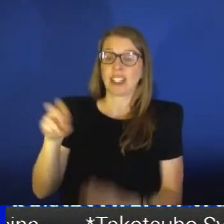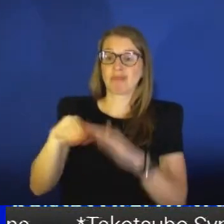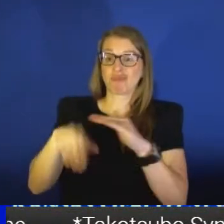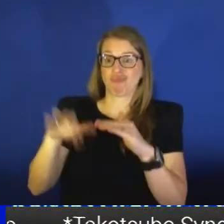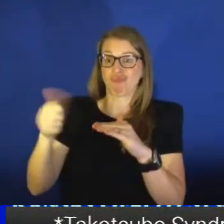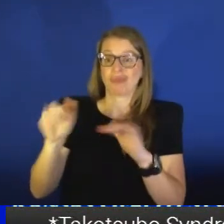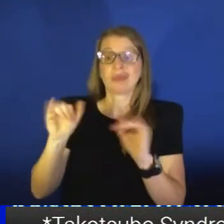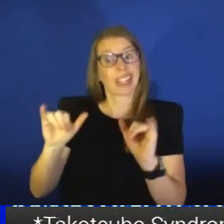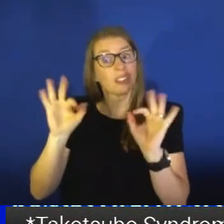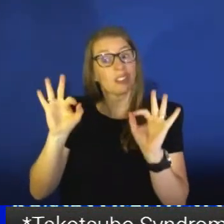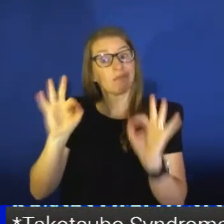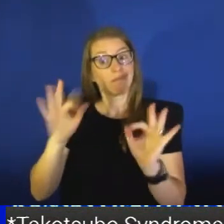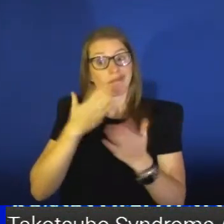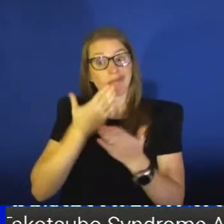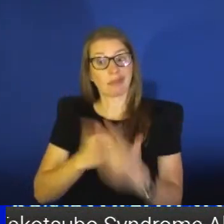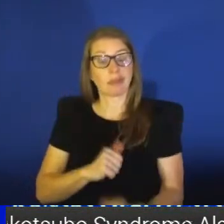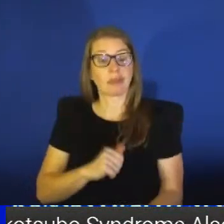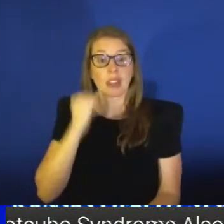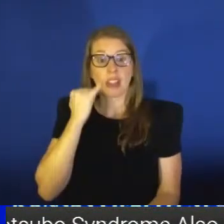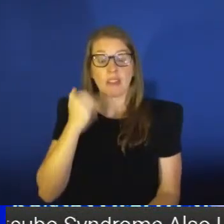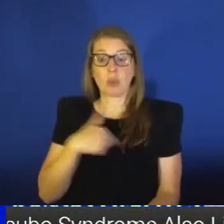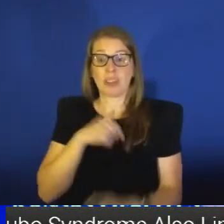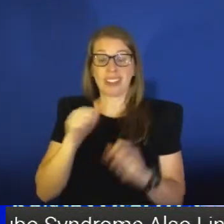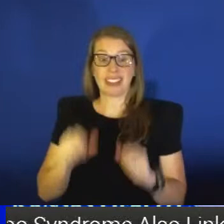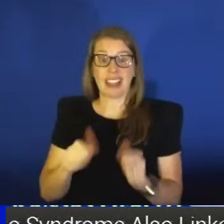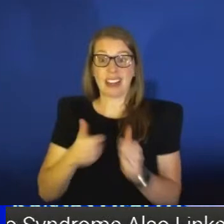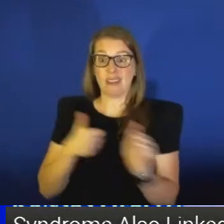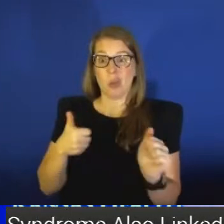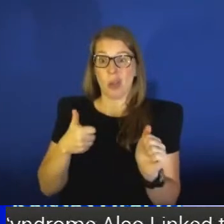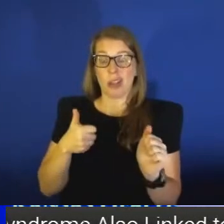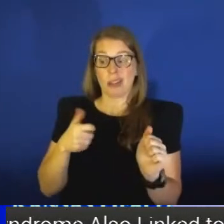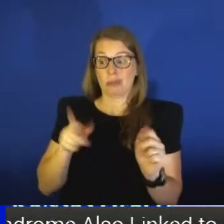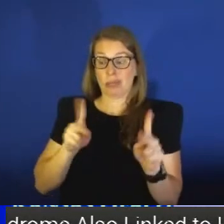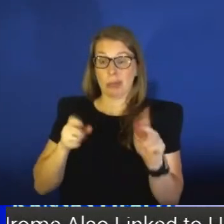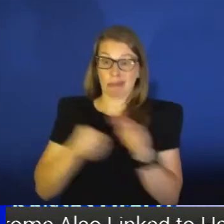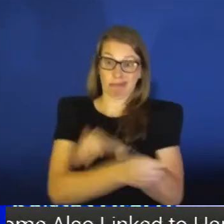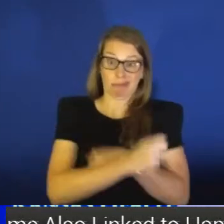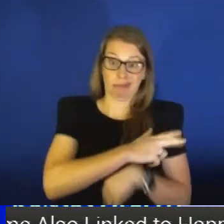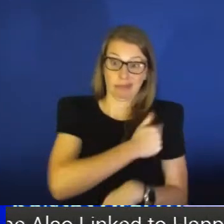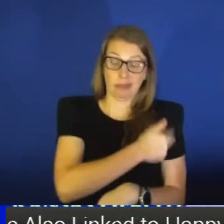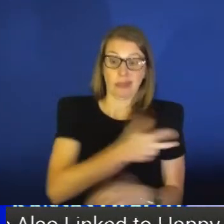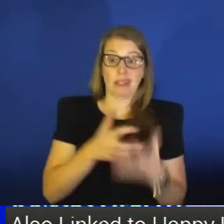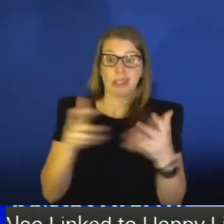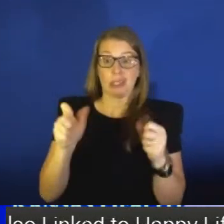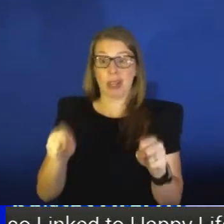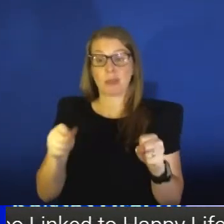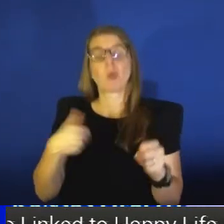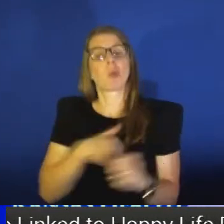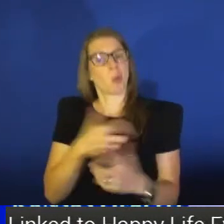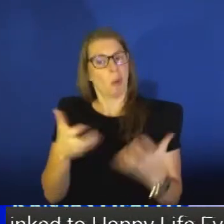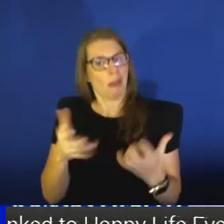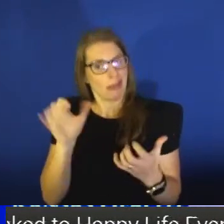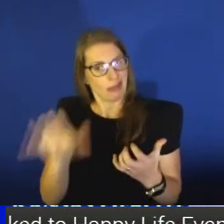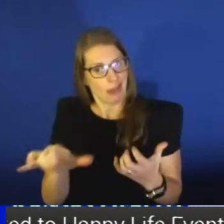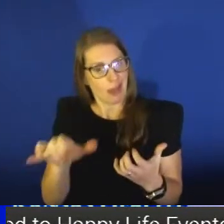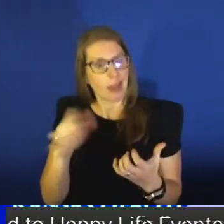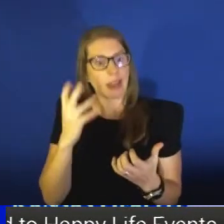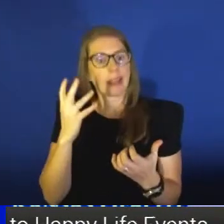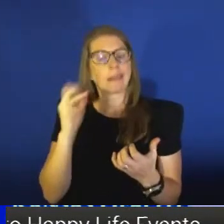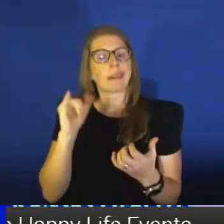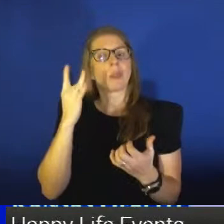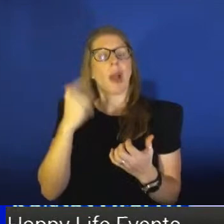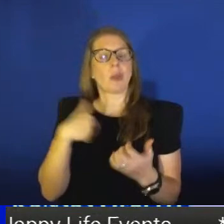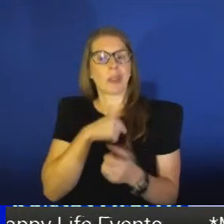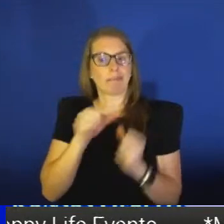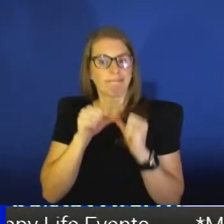good. If we can keep as many people out of the hospital as possible, that is what we want. That is why we continue to endorse vaccination, being